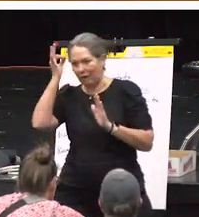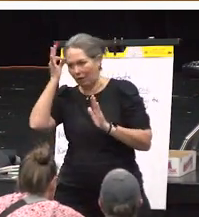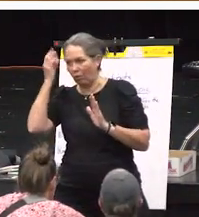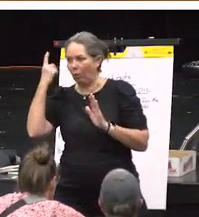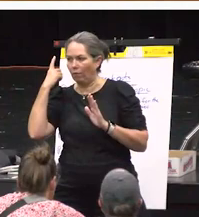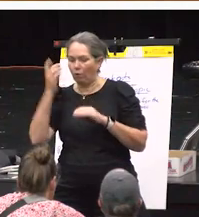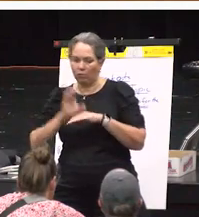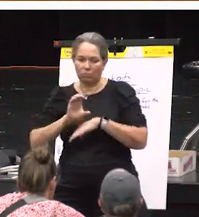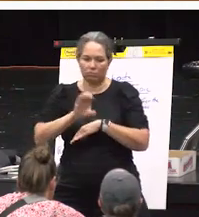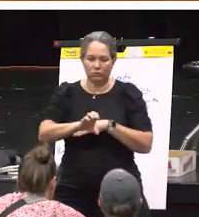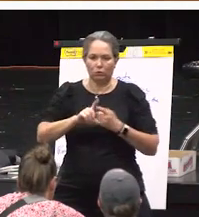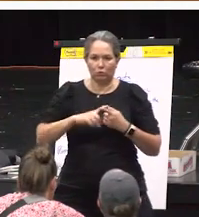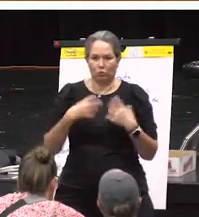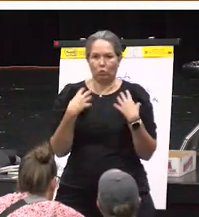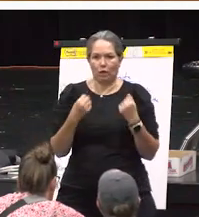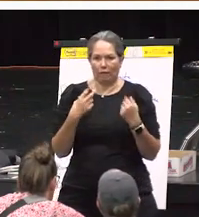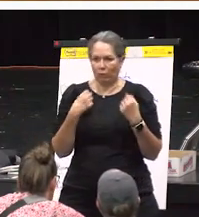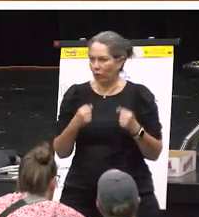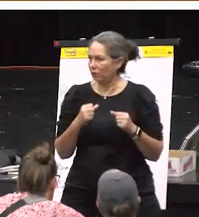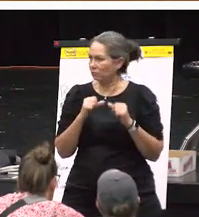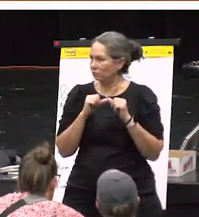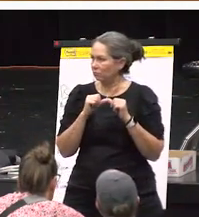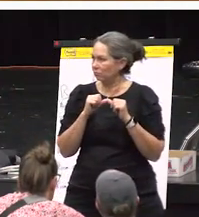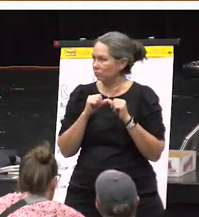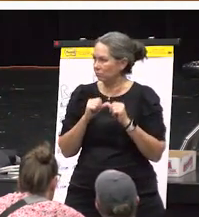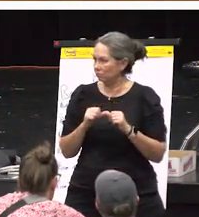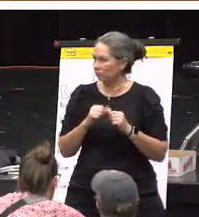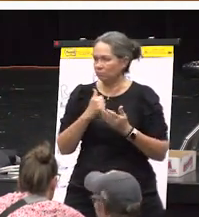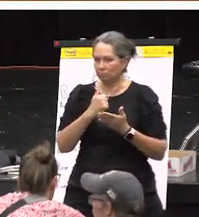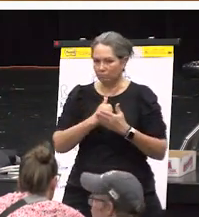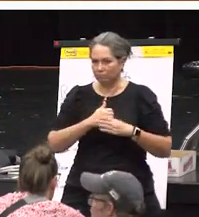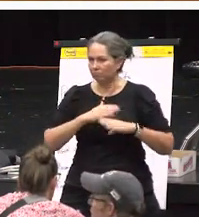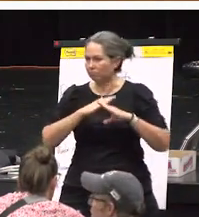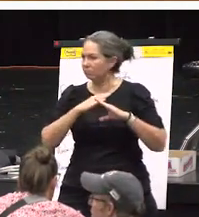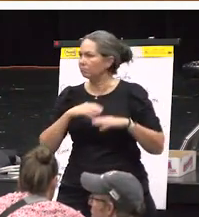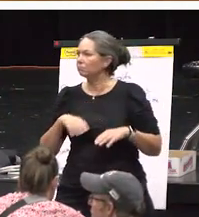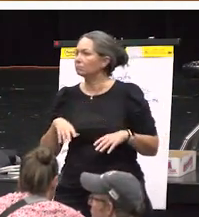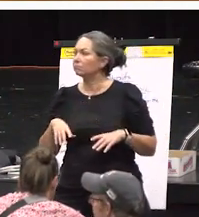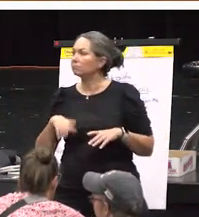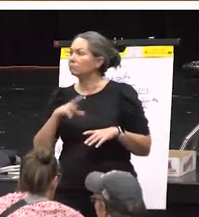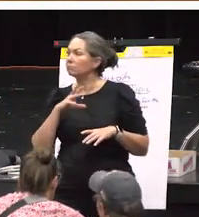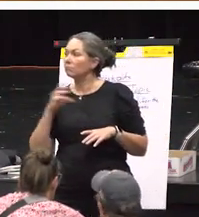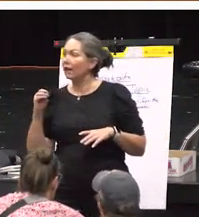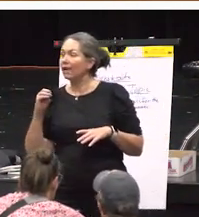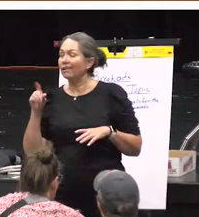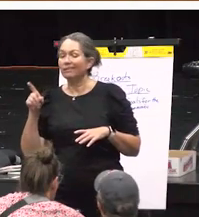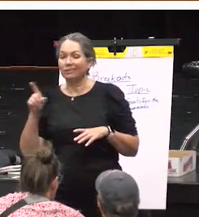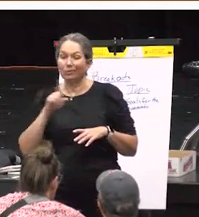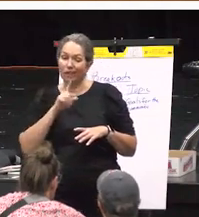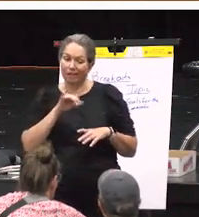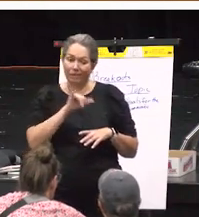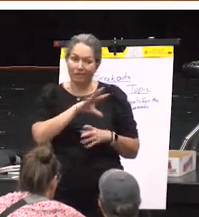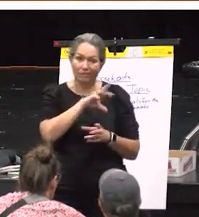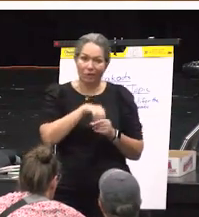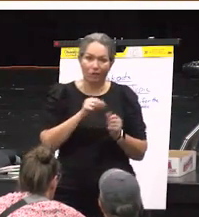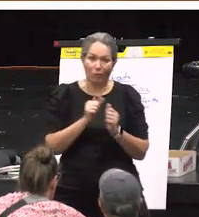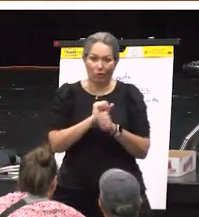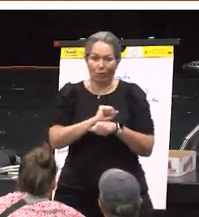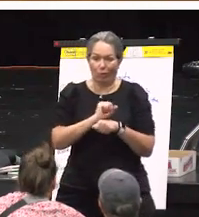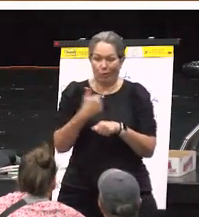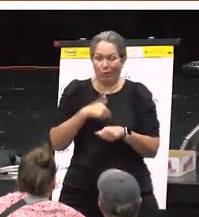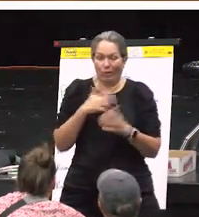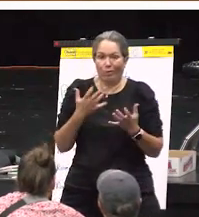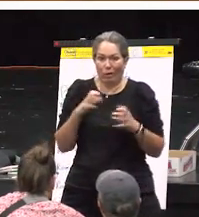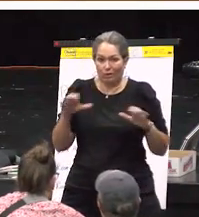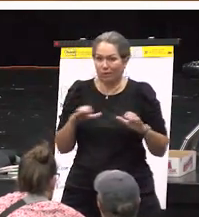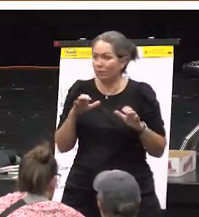this is one that whatever we choose and wherever we're going with this work, it's part of an essential part of the work that we want to be doing.